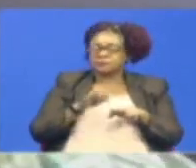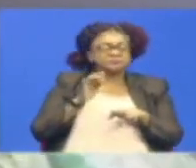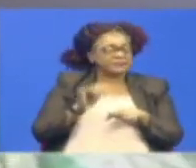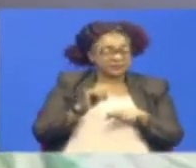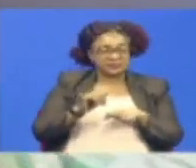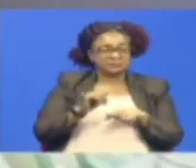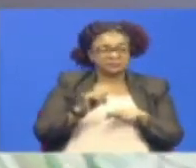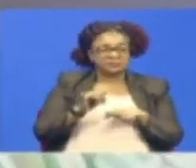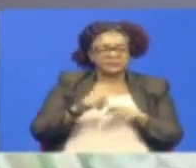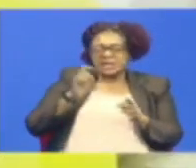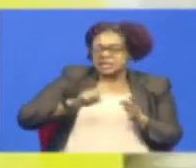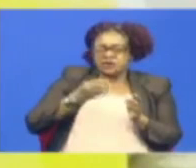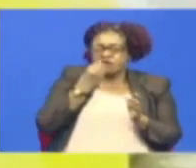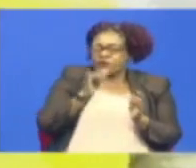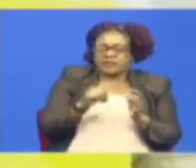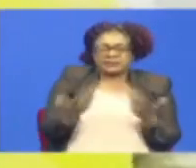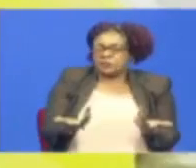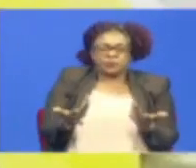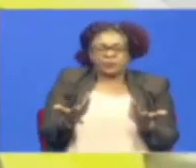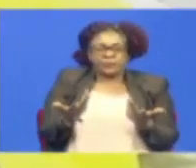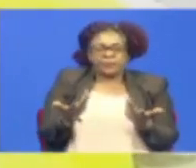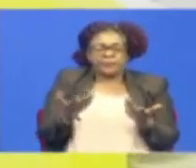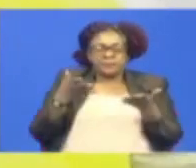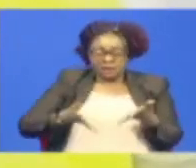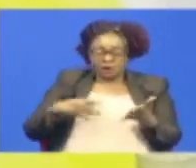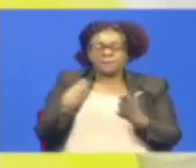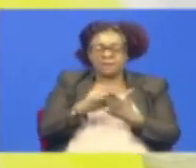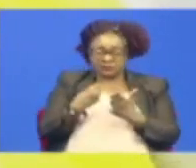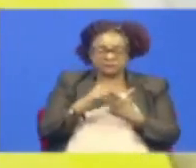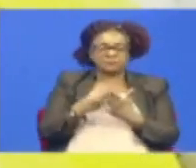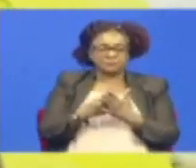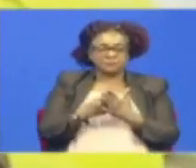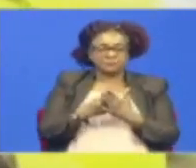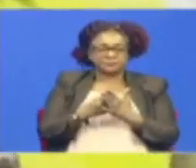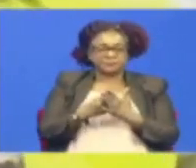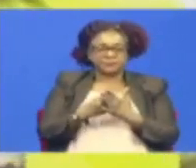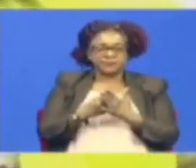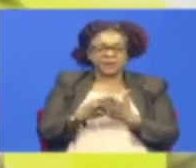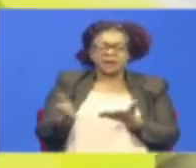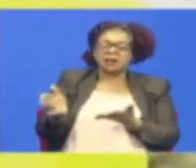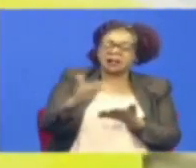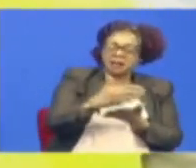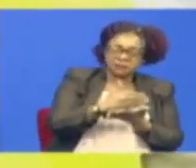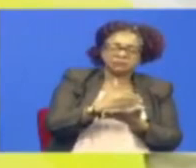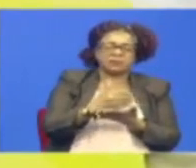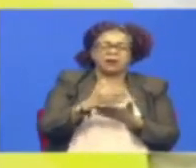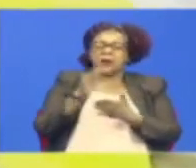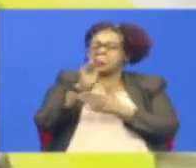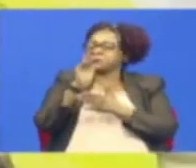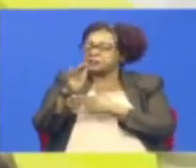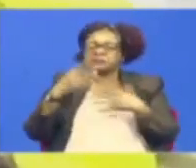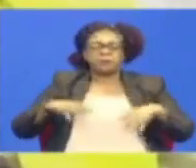don't need food for that. Hata gharama sahihi ya kusanya pesa, kuita watu kwa